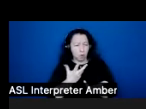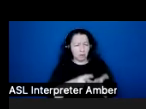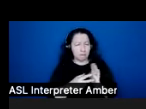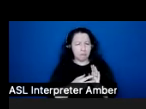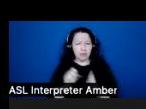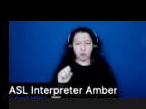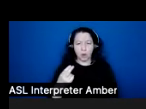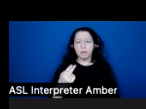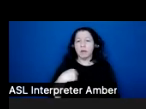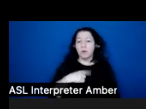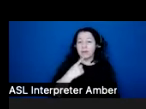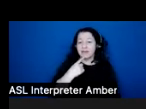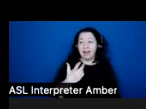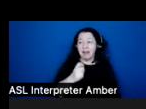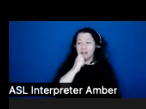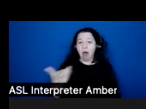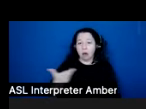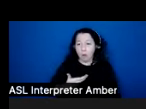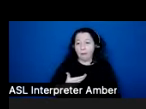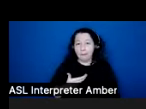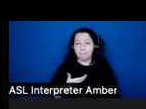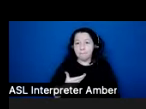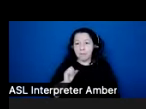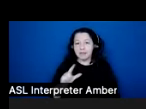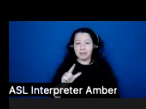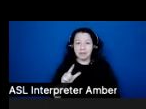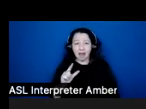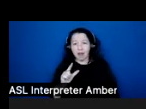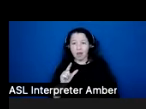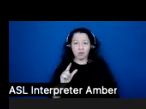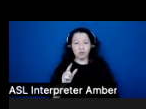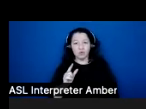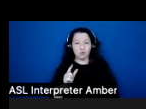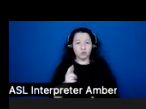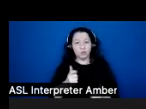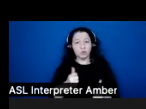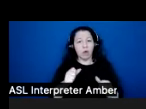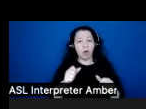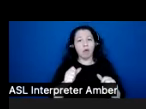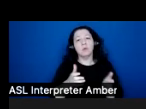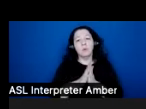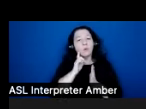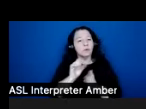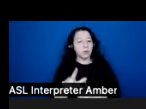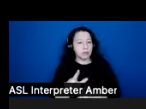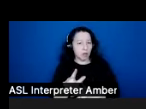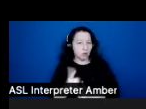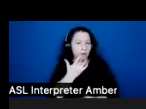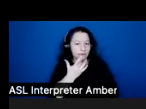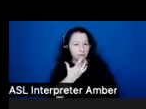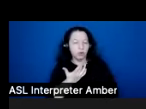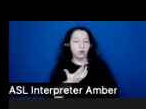is unwelcome sexual advances, requests for sexual favors, and or other verbal or physical